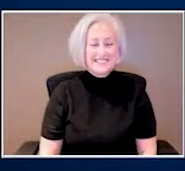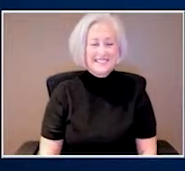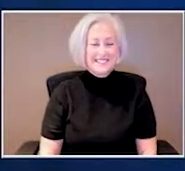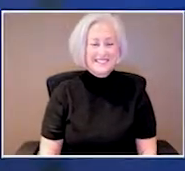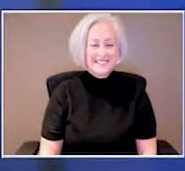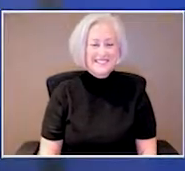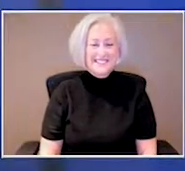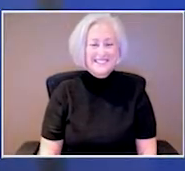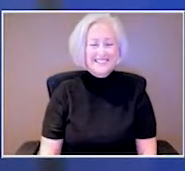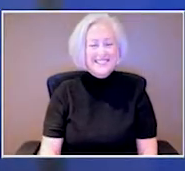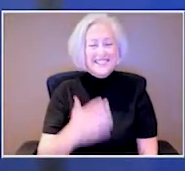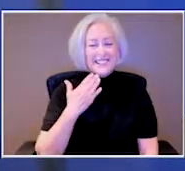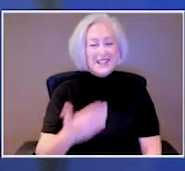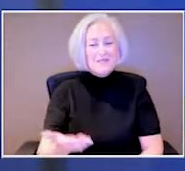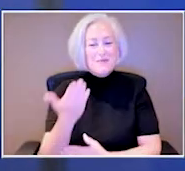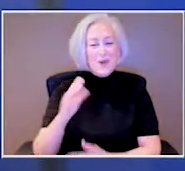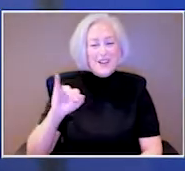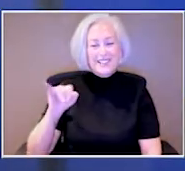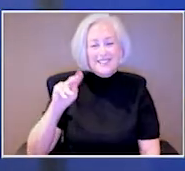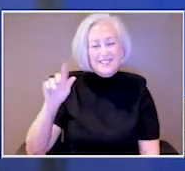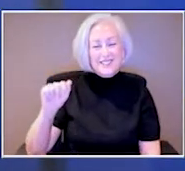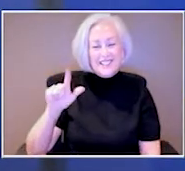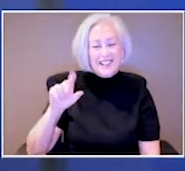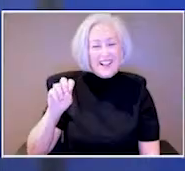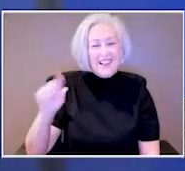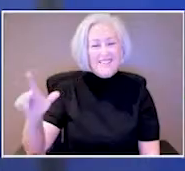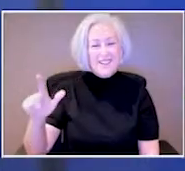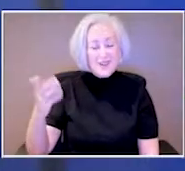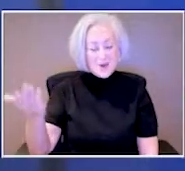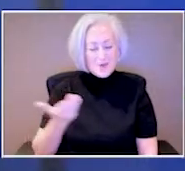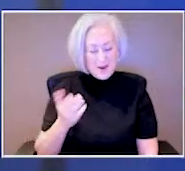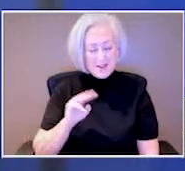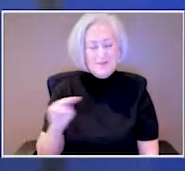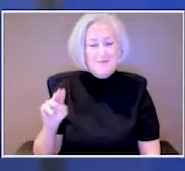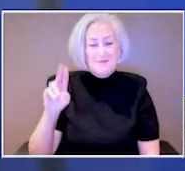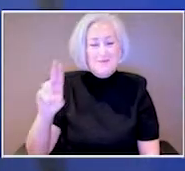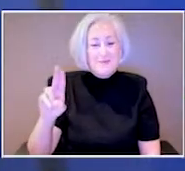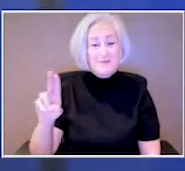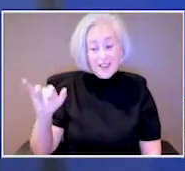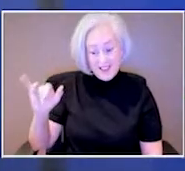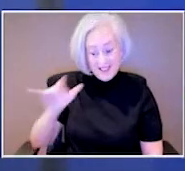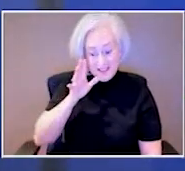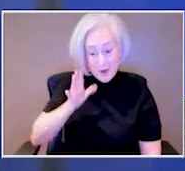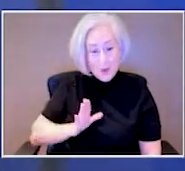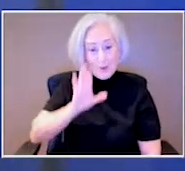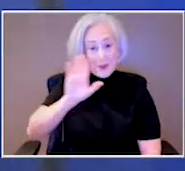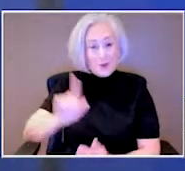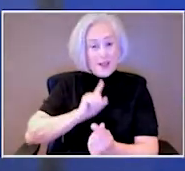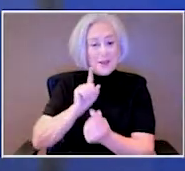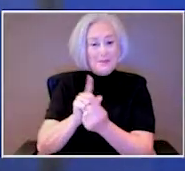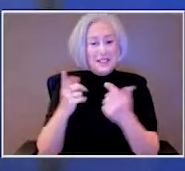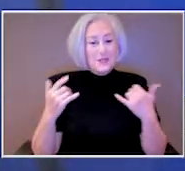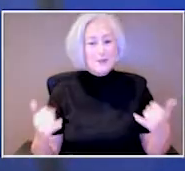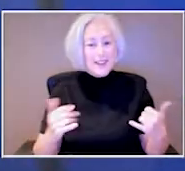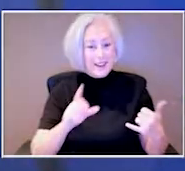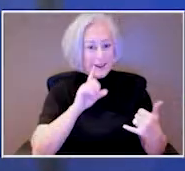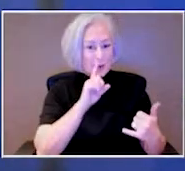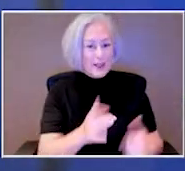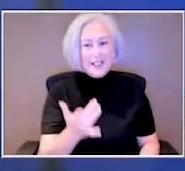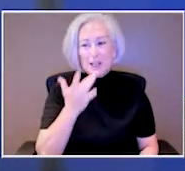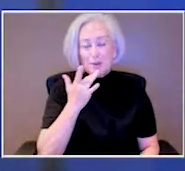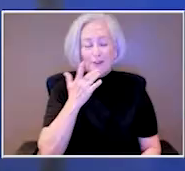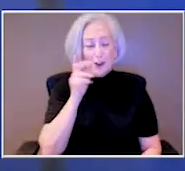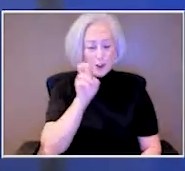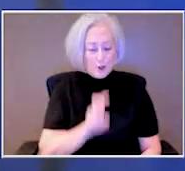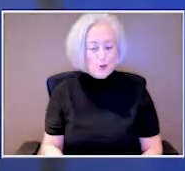Good morning, I'm Jessica Lovell, and welcome to the Morning Medical Update. The woman we're about to meet today would really rather be traveling, but a